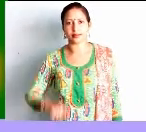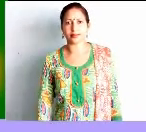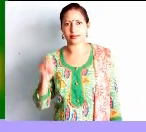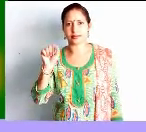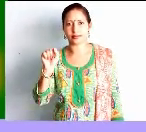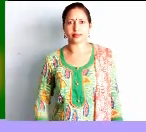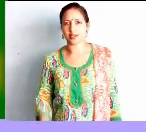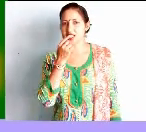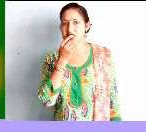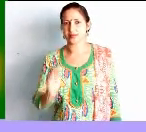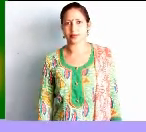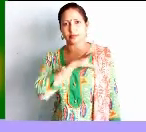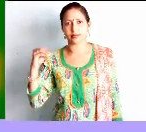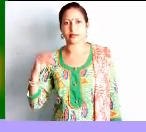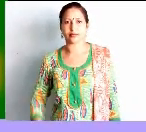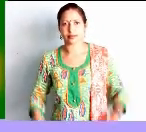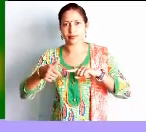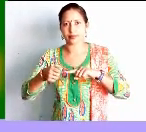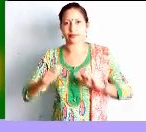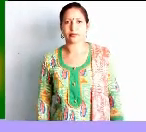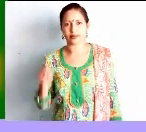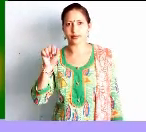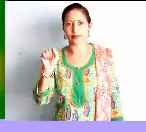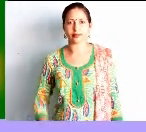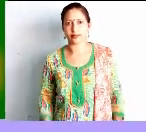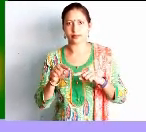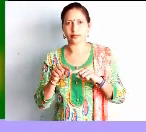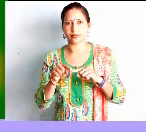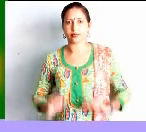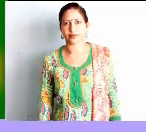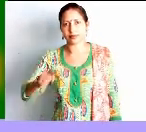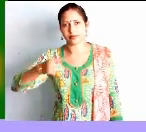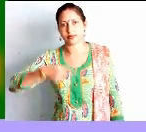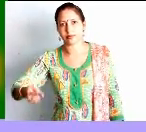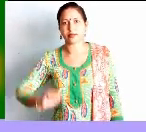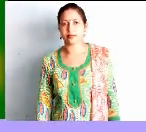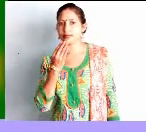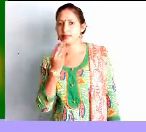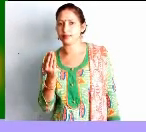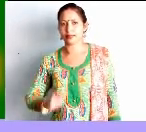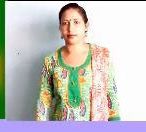it is a good habit to keep your teeth clean and trim your nails regularly.